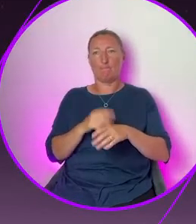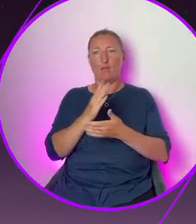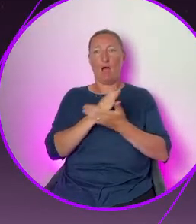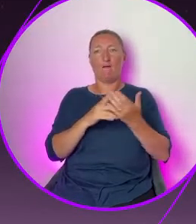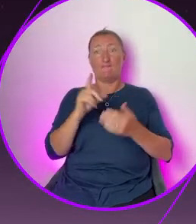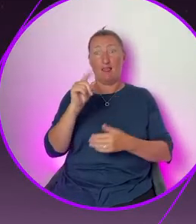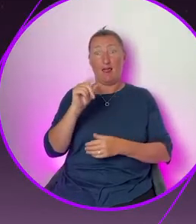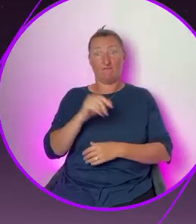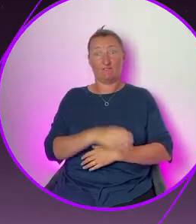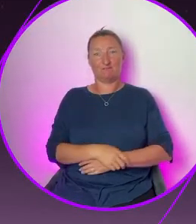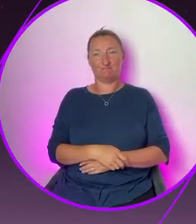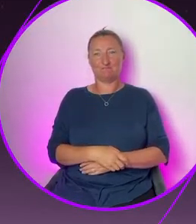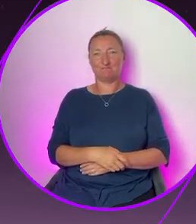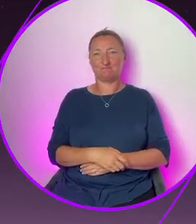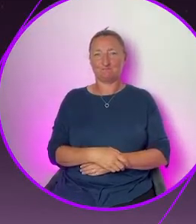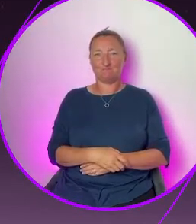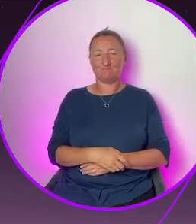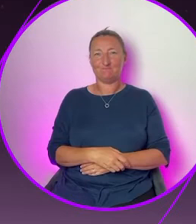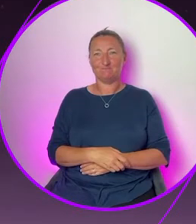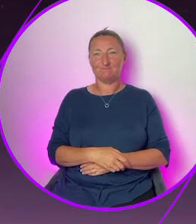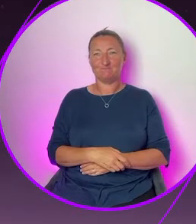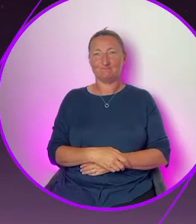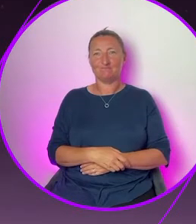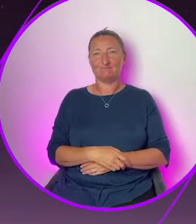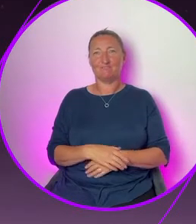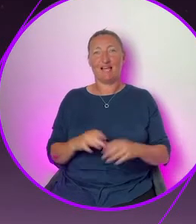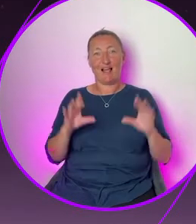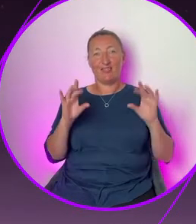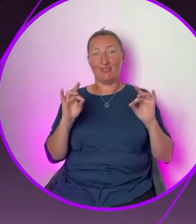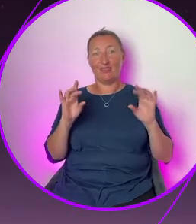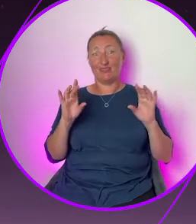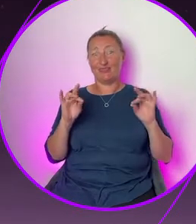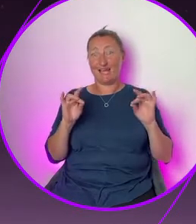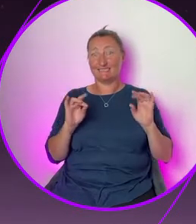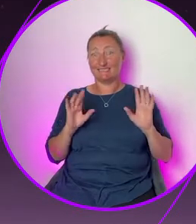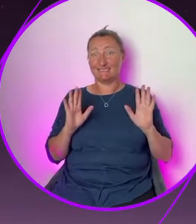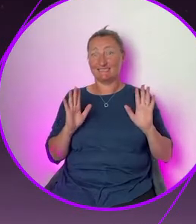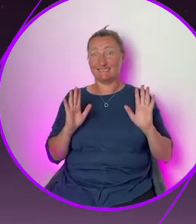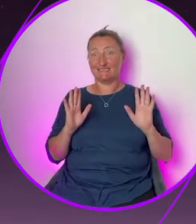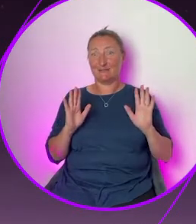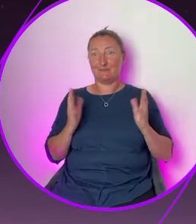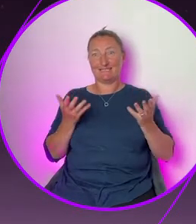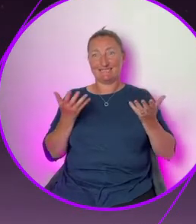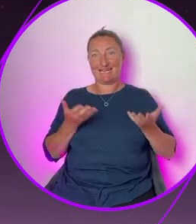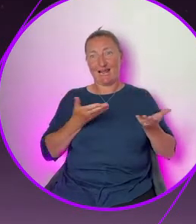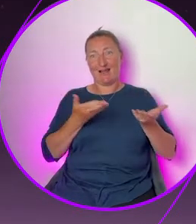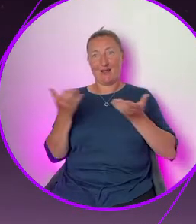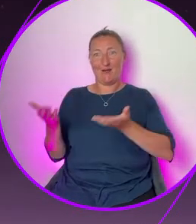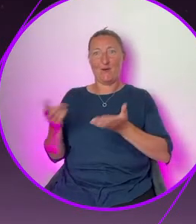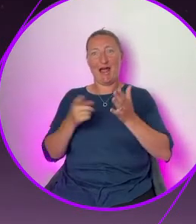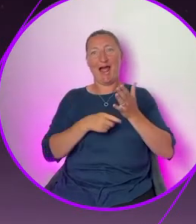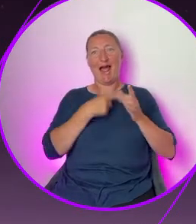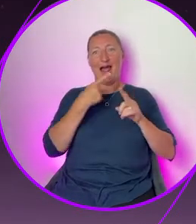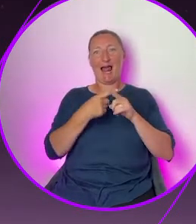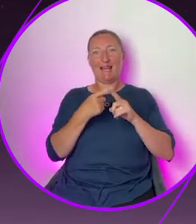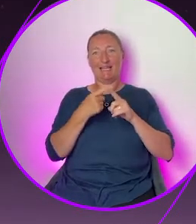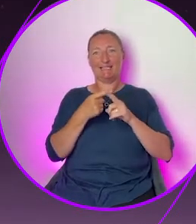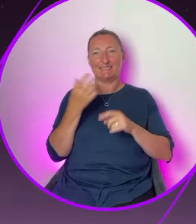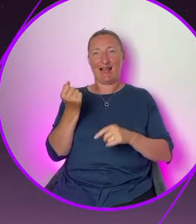time. So I think that is it. And I'm looking at Alex because he's the holder of the questions.